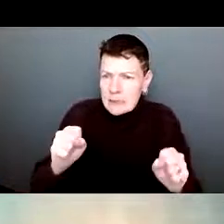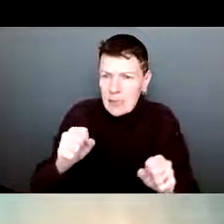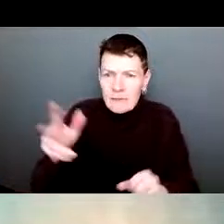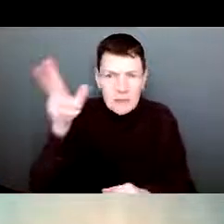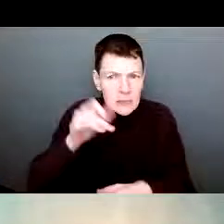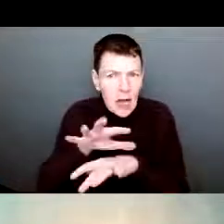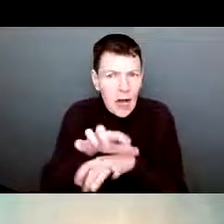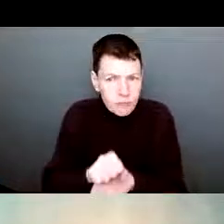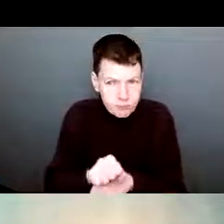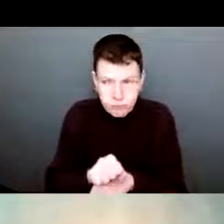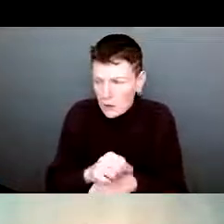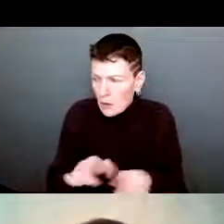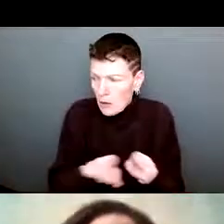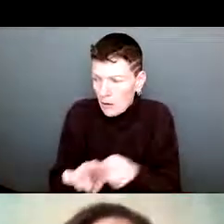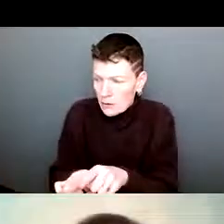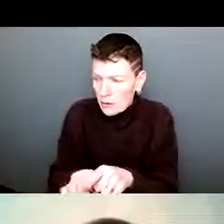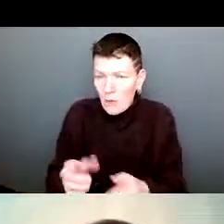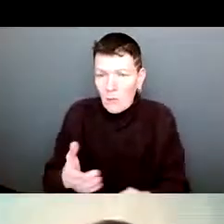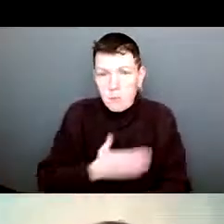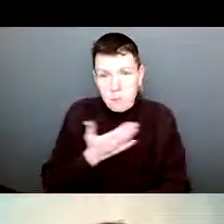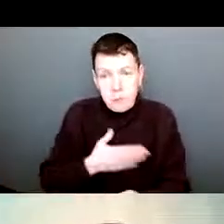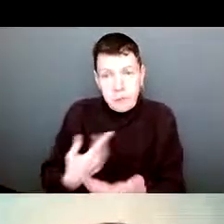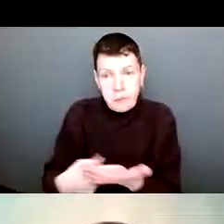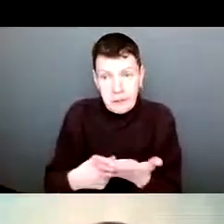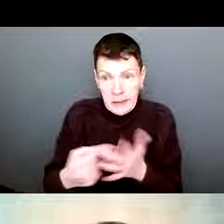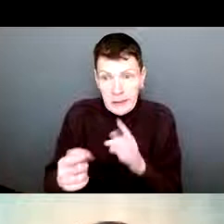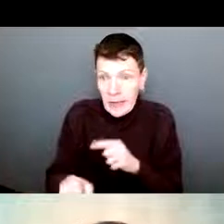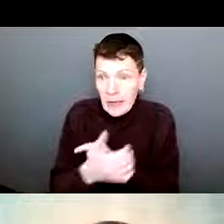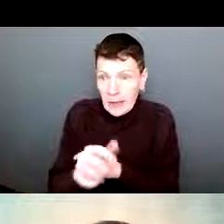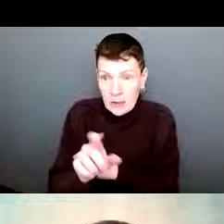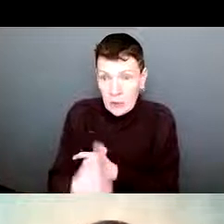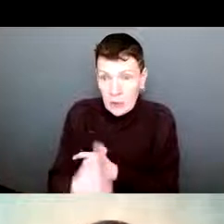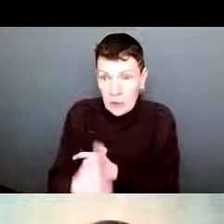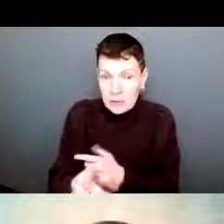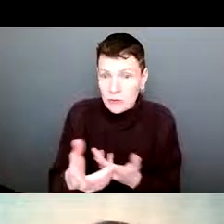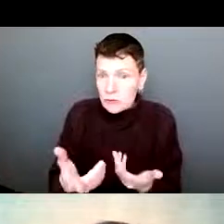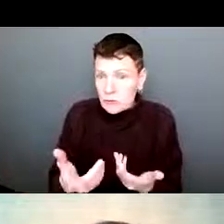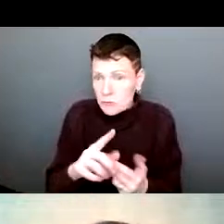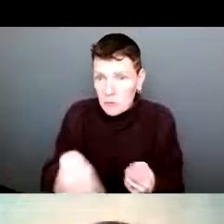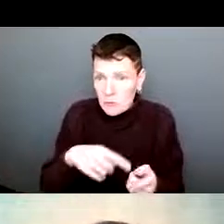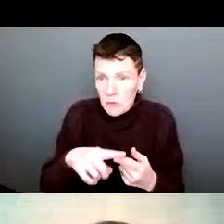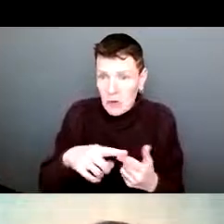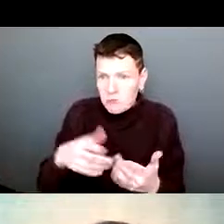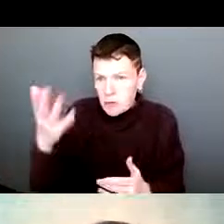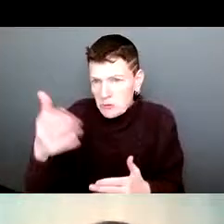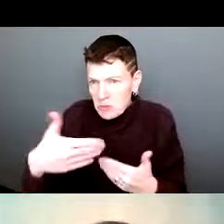practices, and I'm also kind of happy to discuss or answer any questions that you might have throughout the presentation.